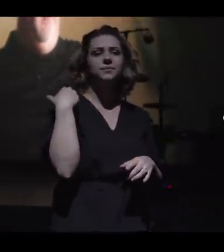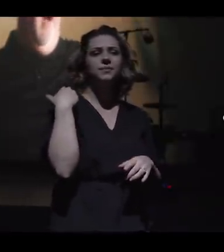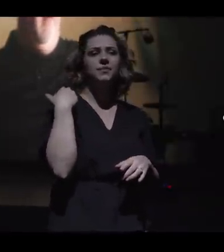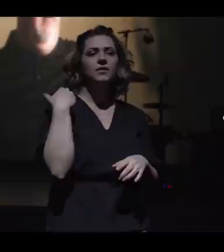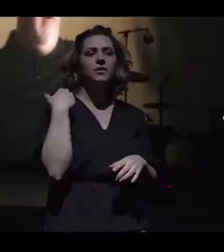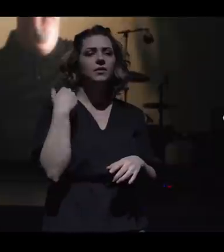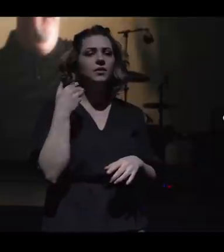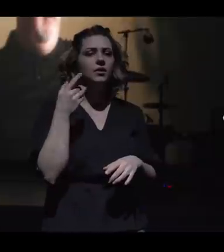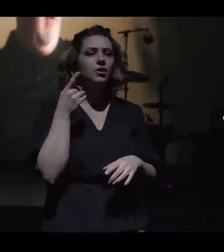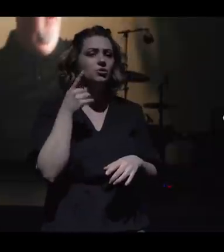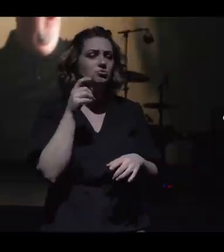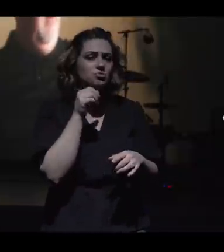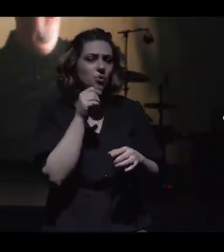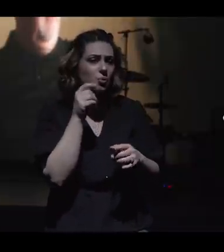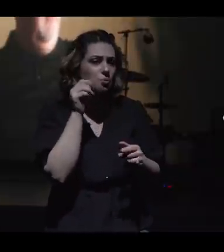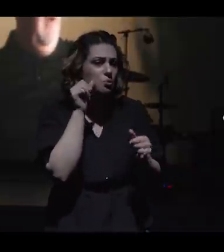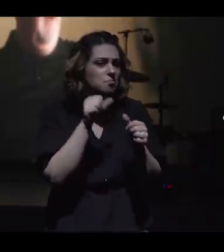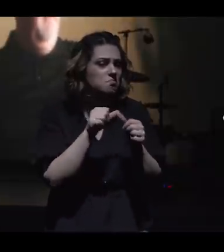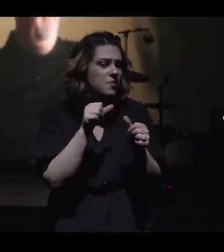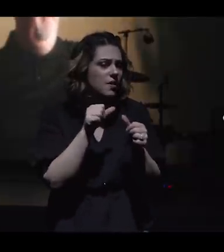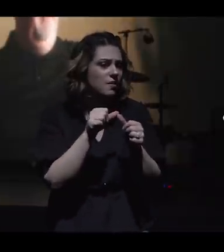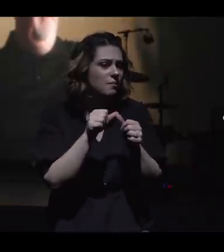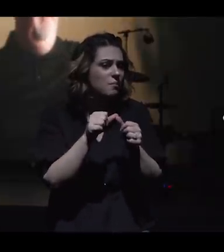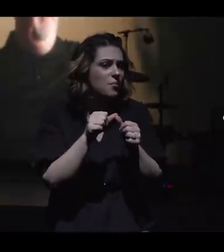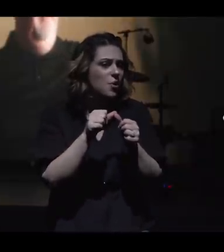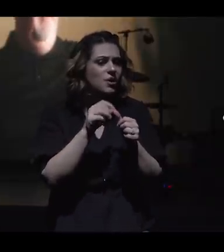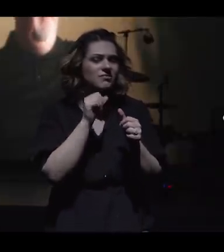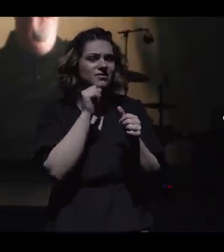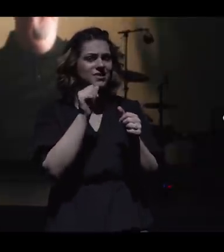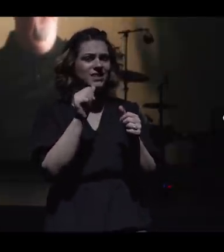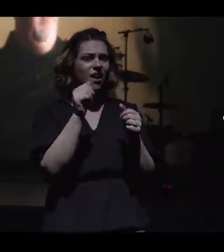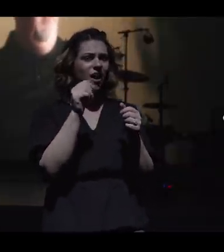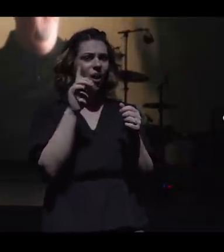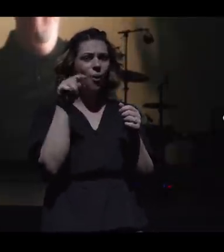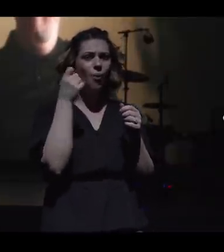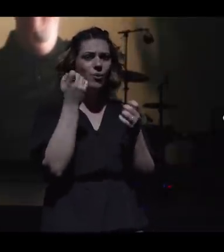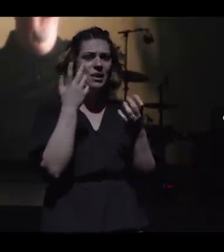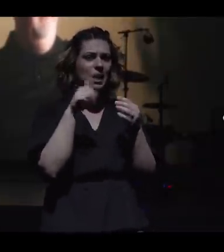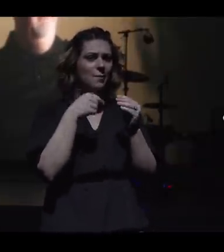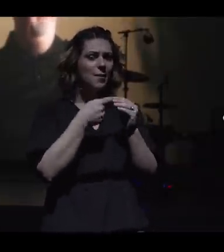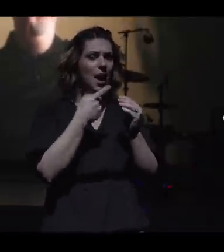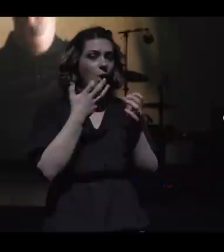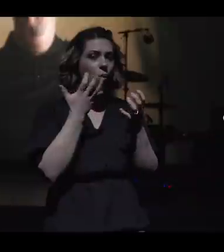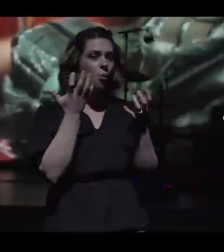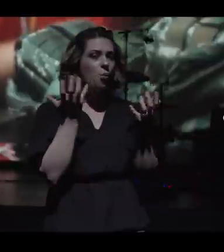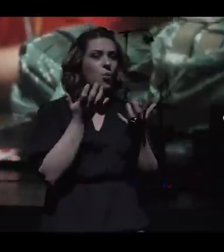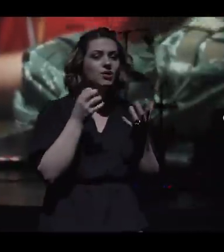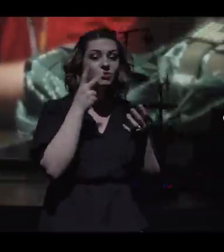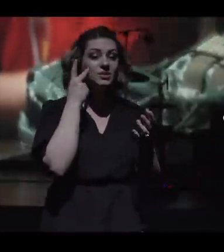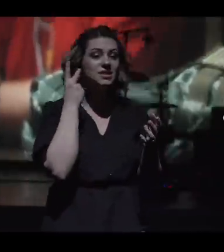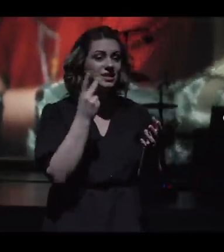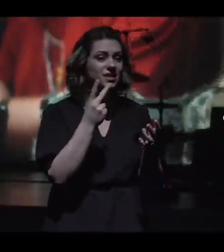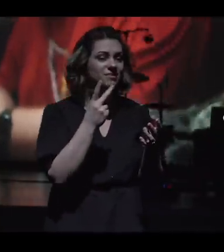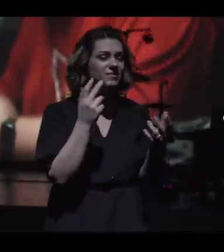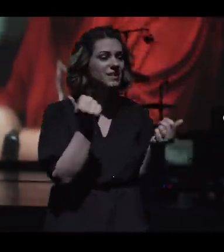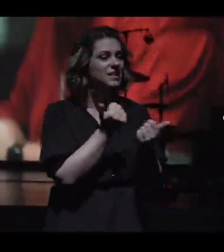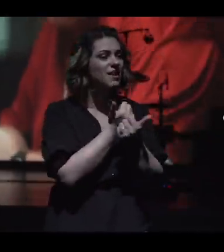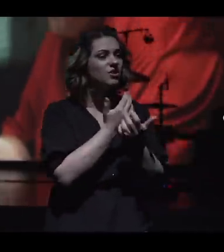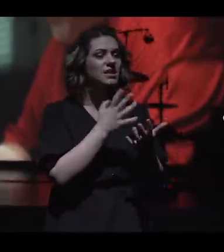did you not remember it's not about what you see? It's what you don't see.